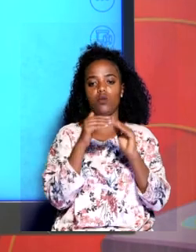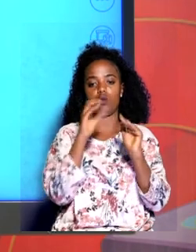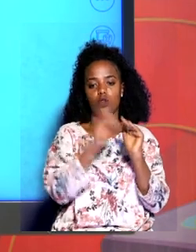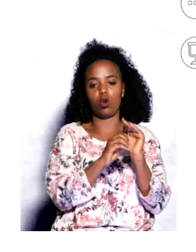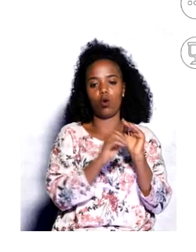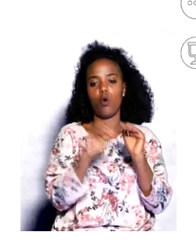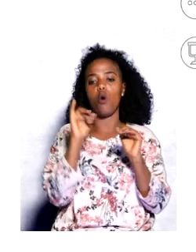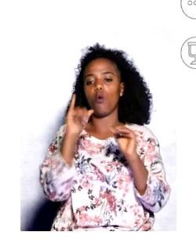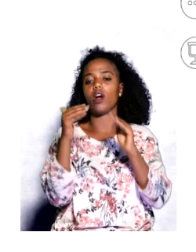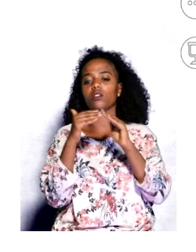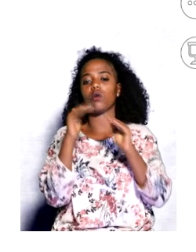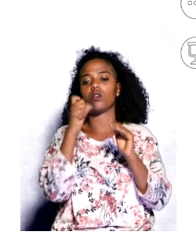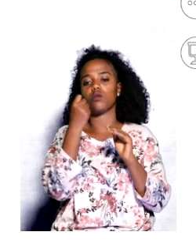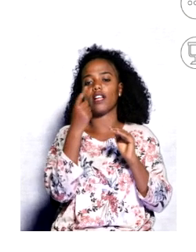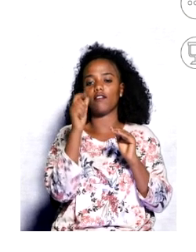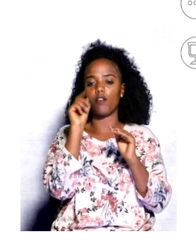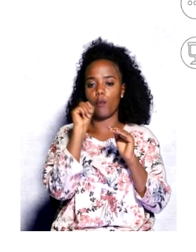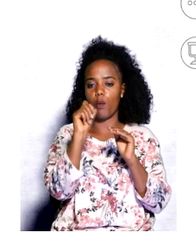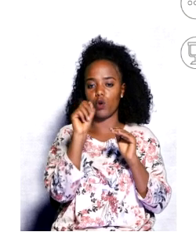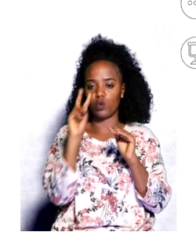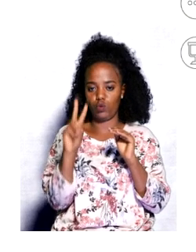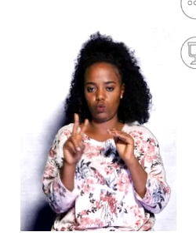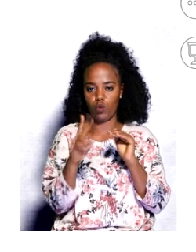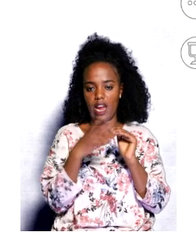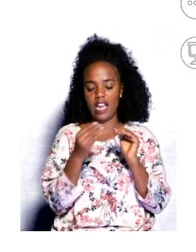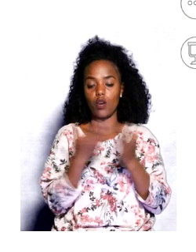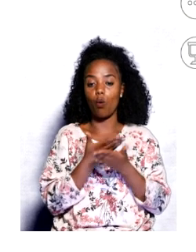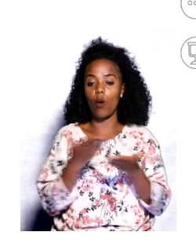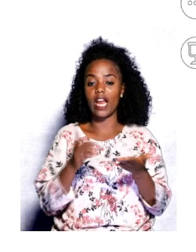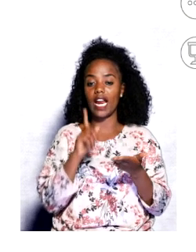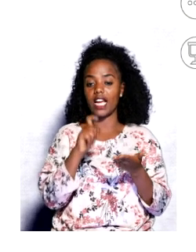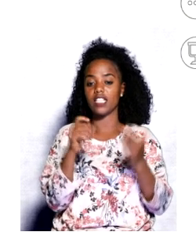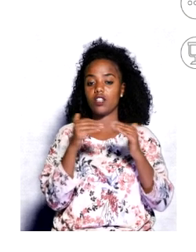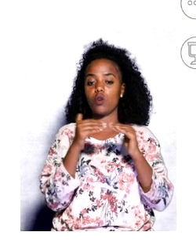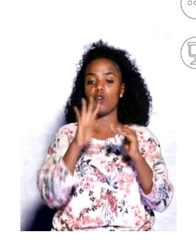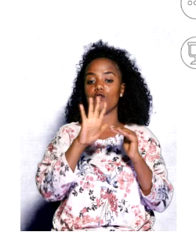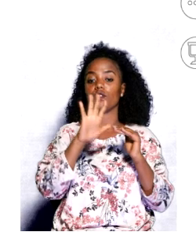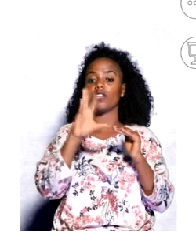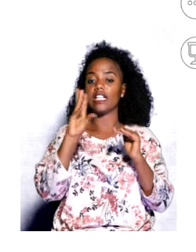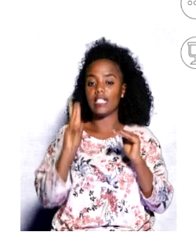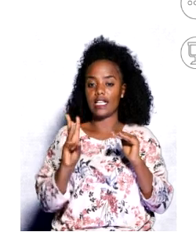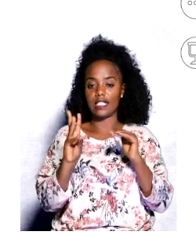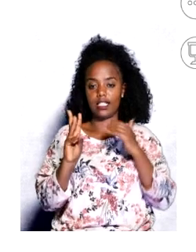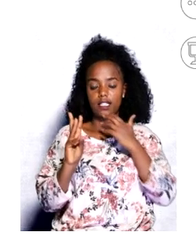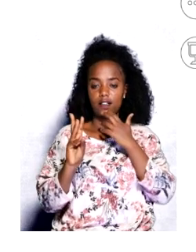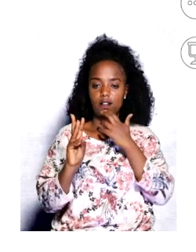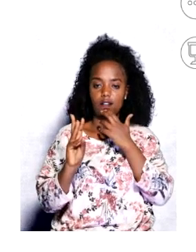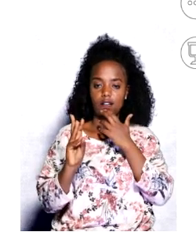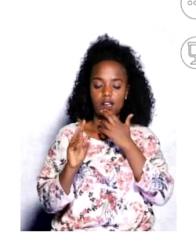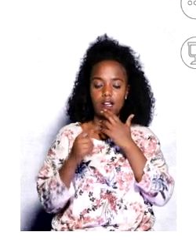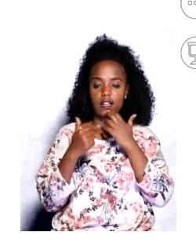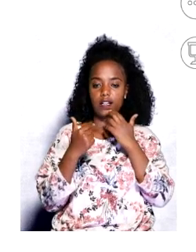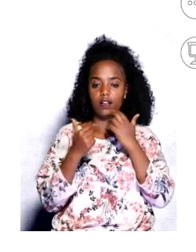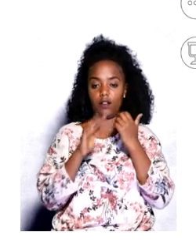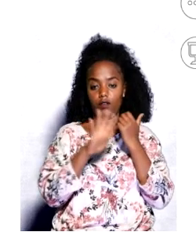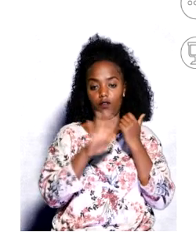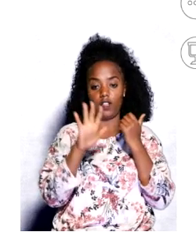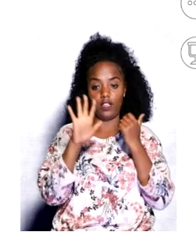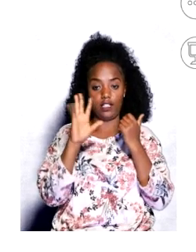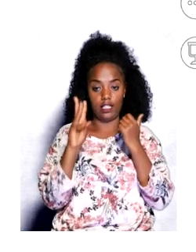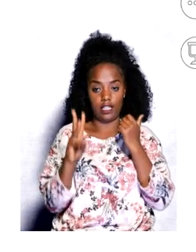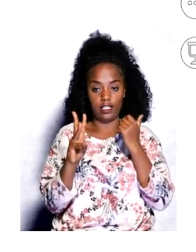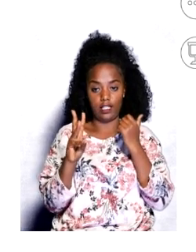is 11.2. And when x is 56, let's assume 56 to be